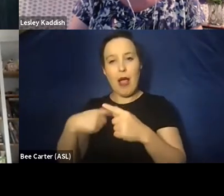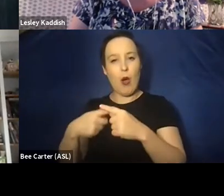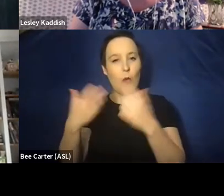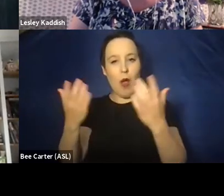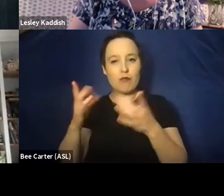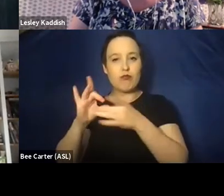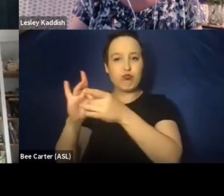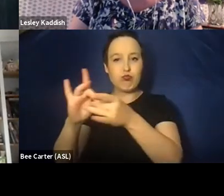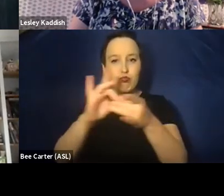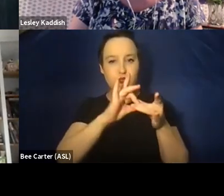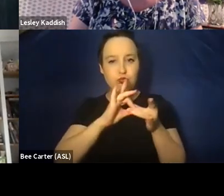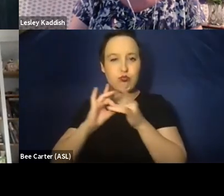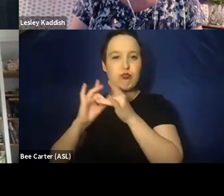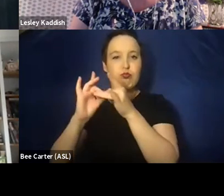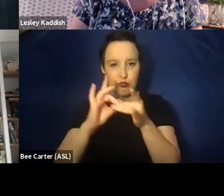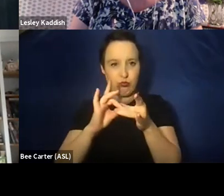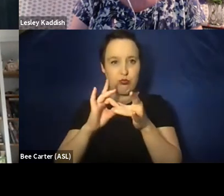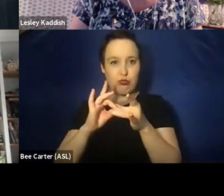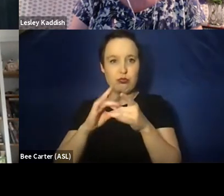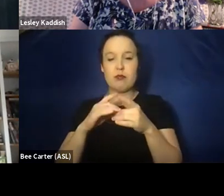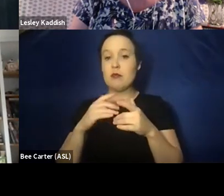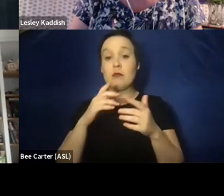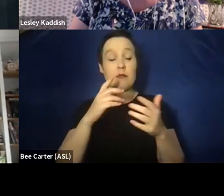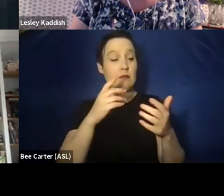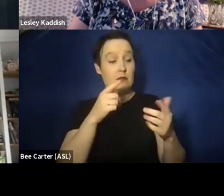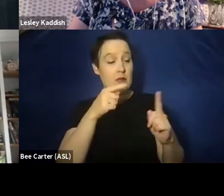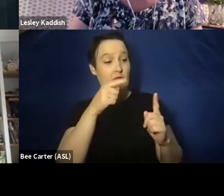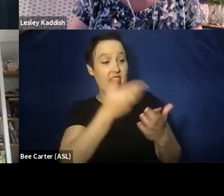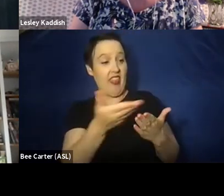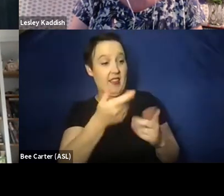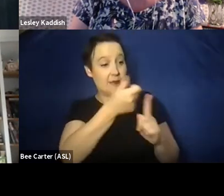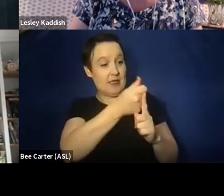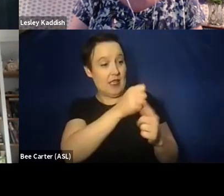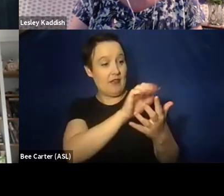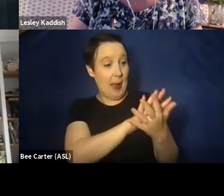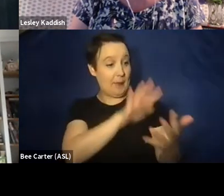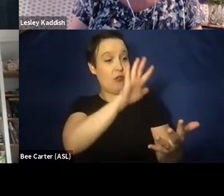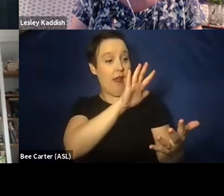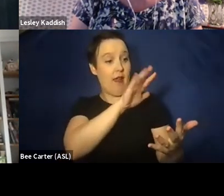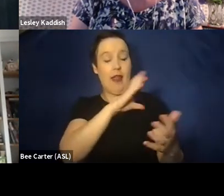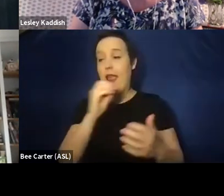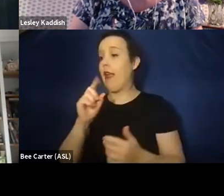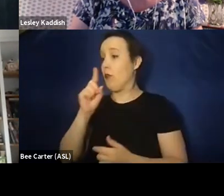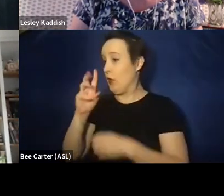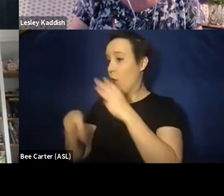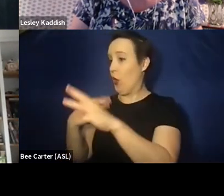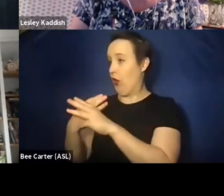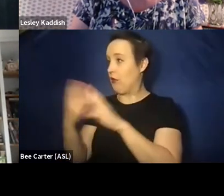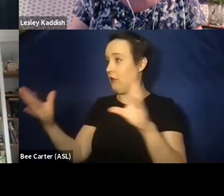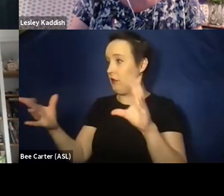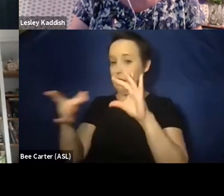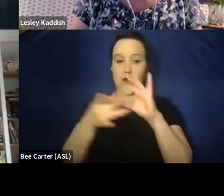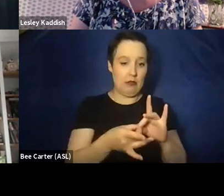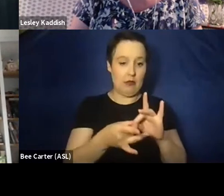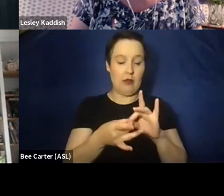between the abstract and the literal, between the world in which we